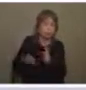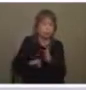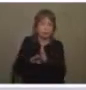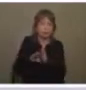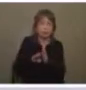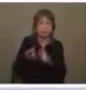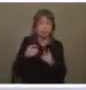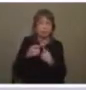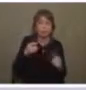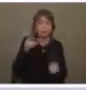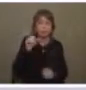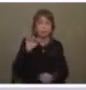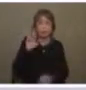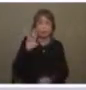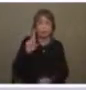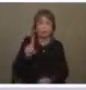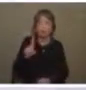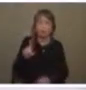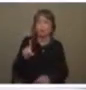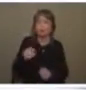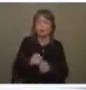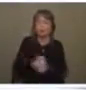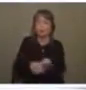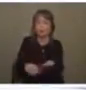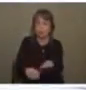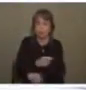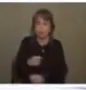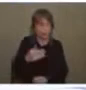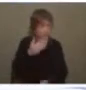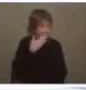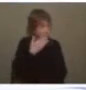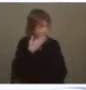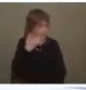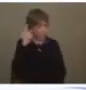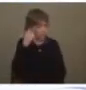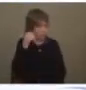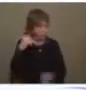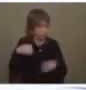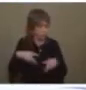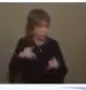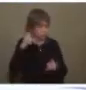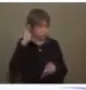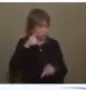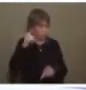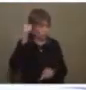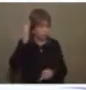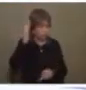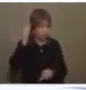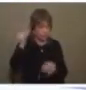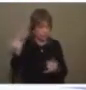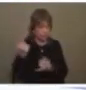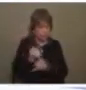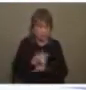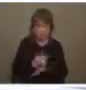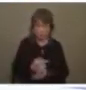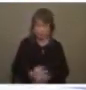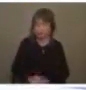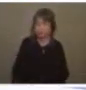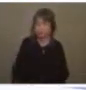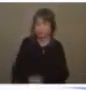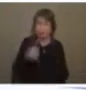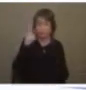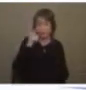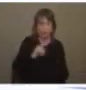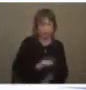Foundation. Thank you, Andrew, and thanks to board members for the opportunity to present here and for the